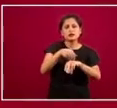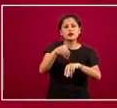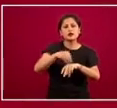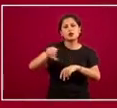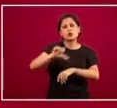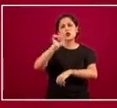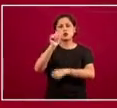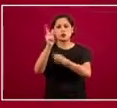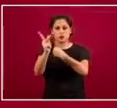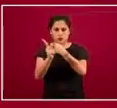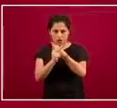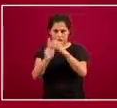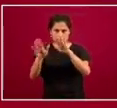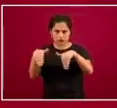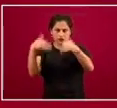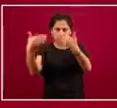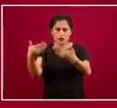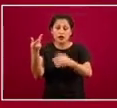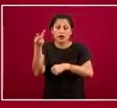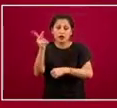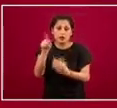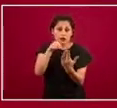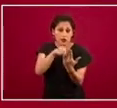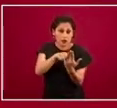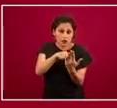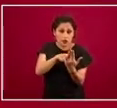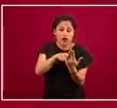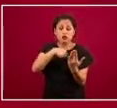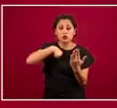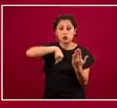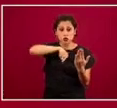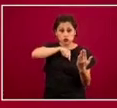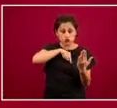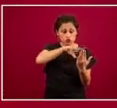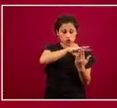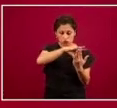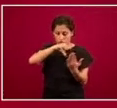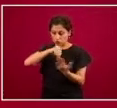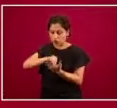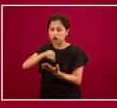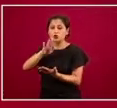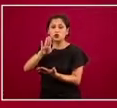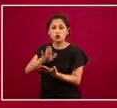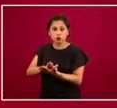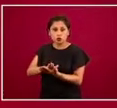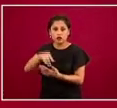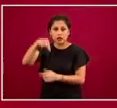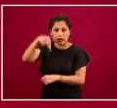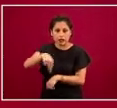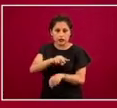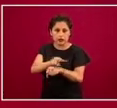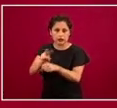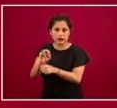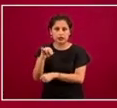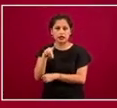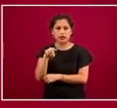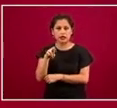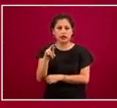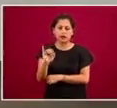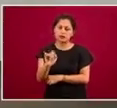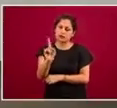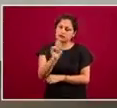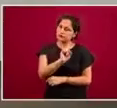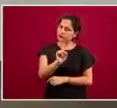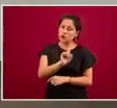some reports, we have seen some reports from other entities that have to do with Mexicans who have been infected abroad, but this is